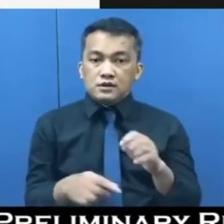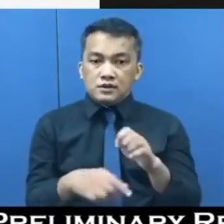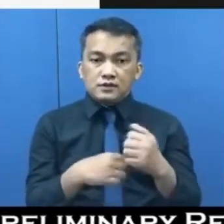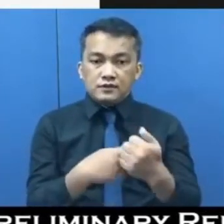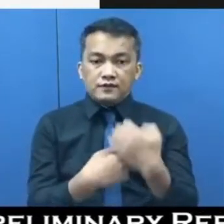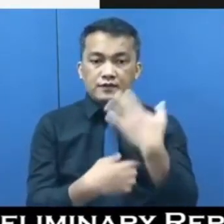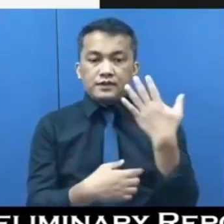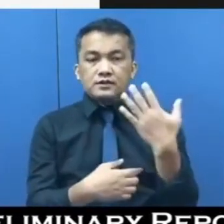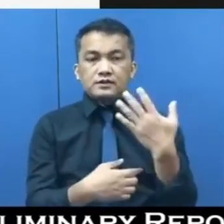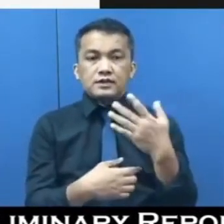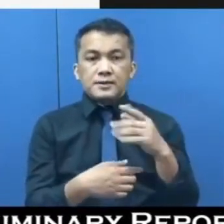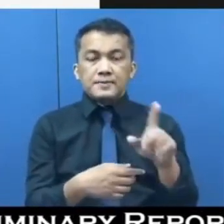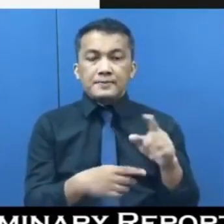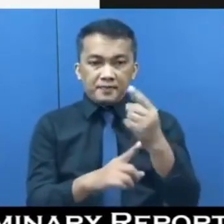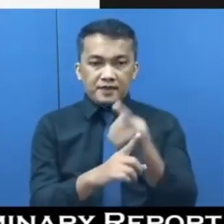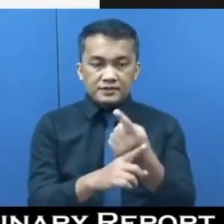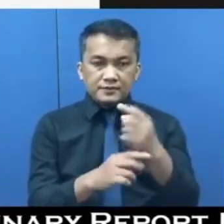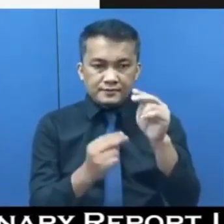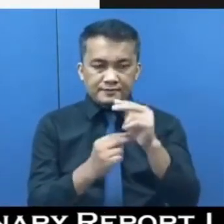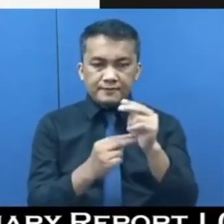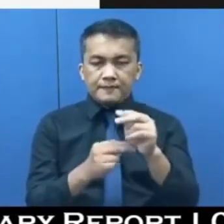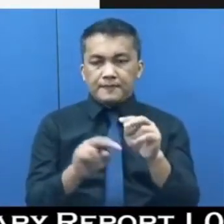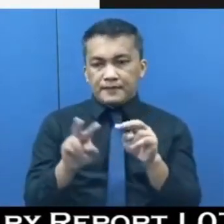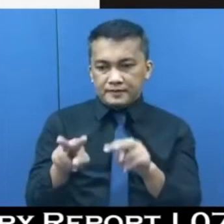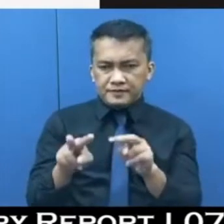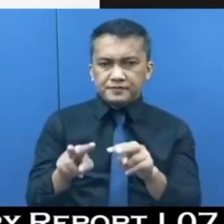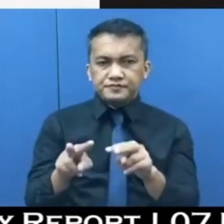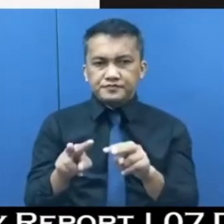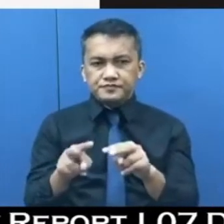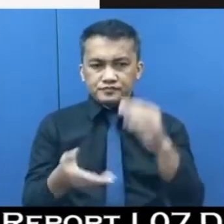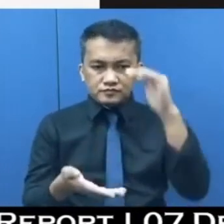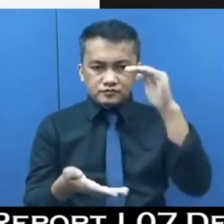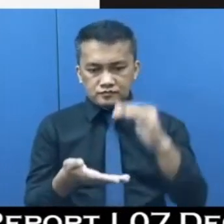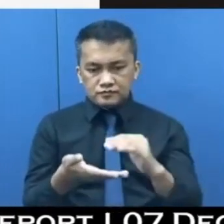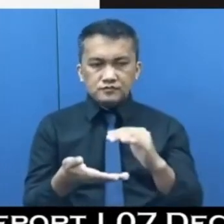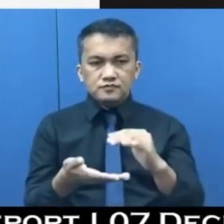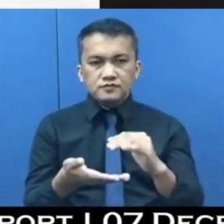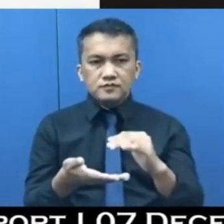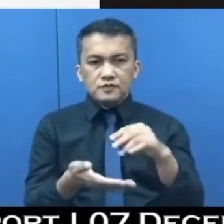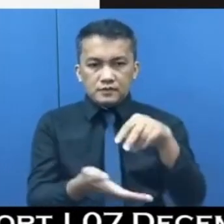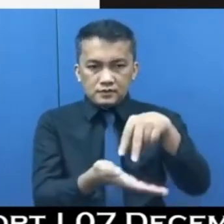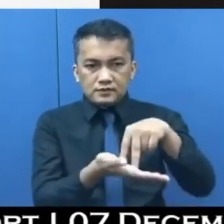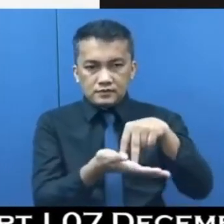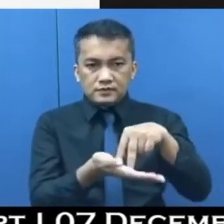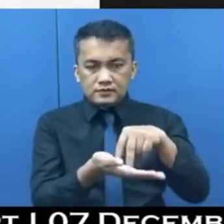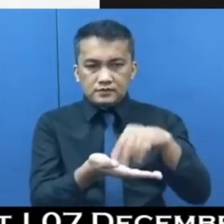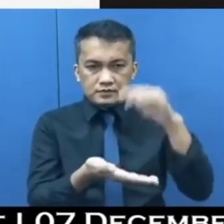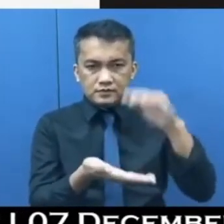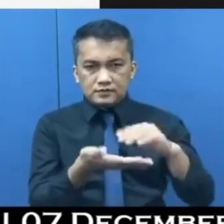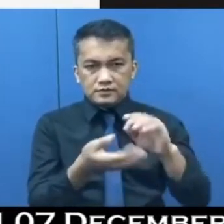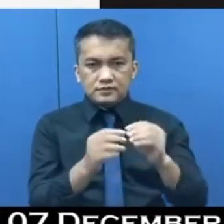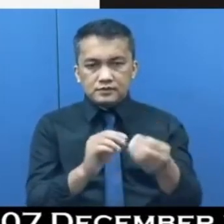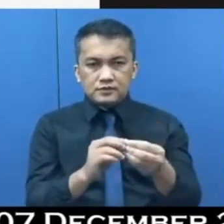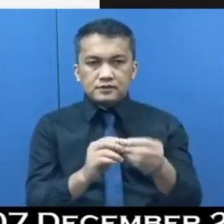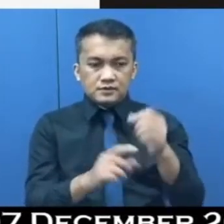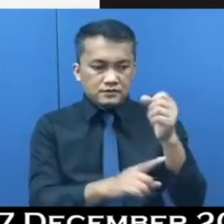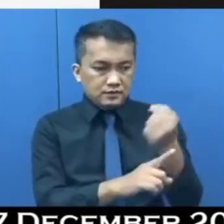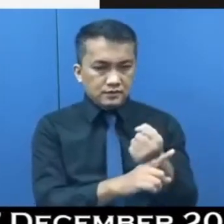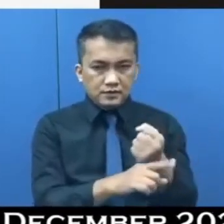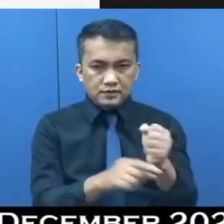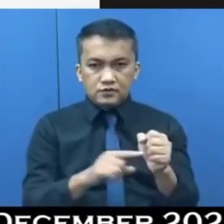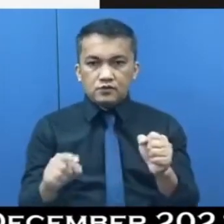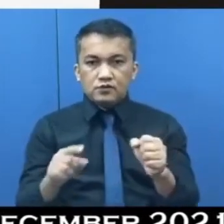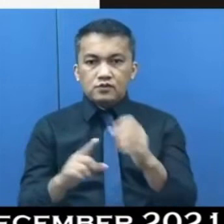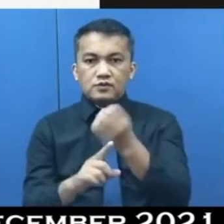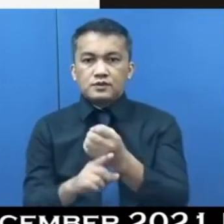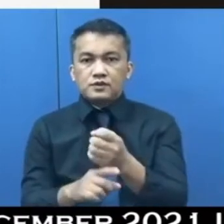itong month ng November. But, we are already seeing a reduction in unemployment rate from September to October